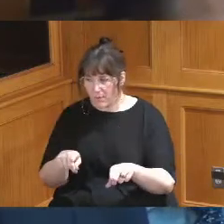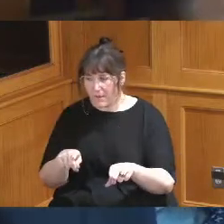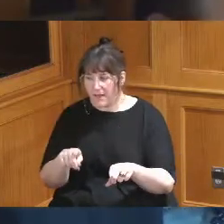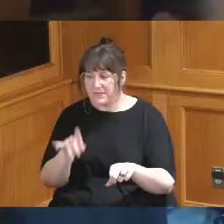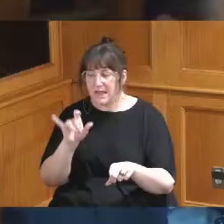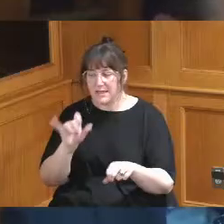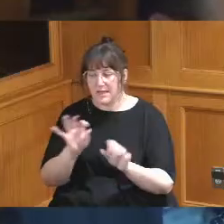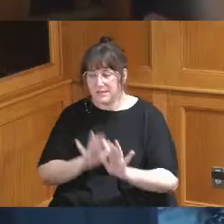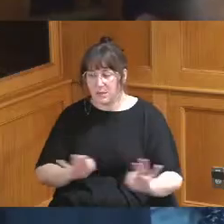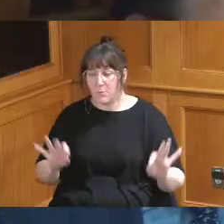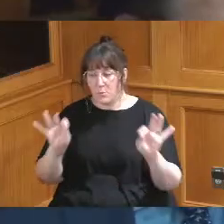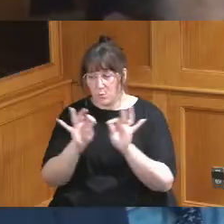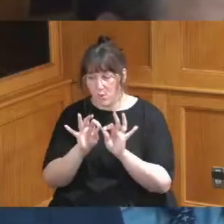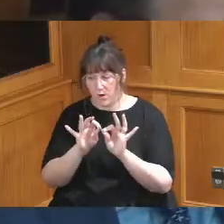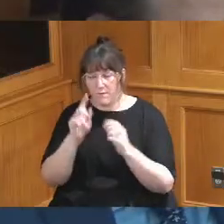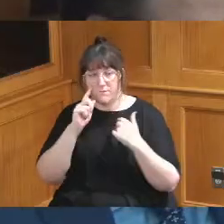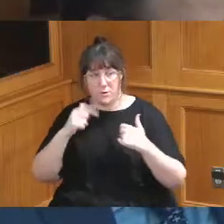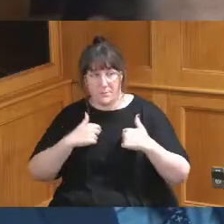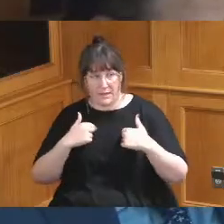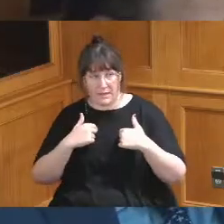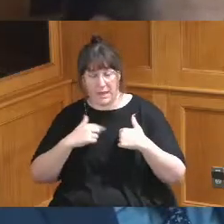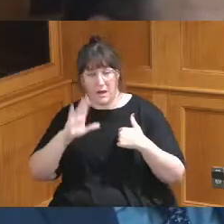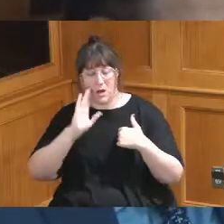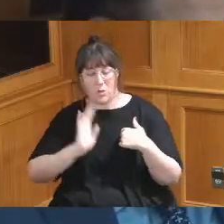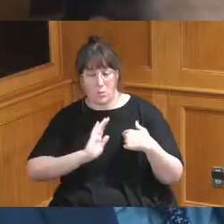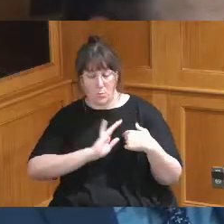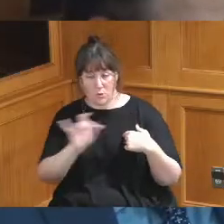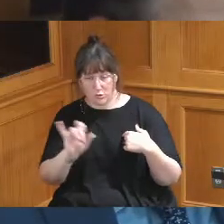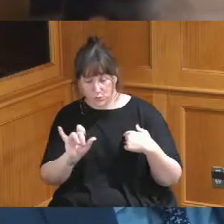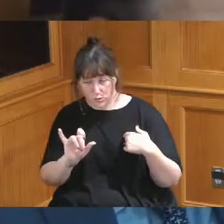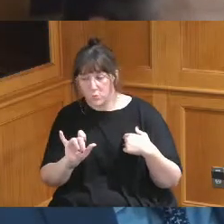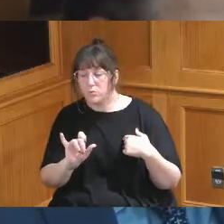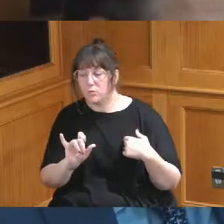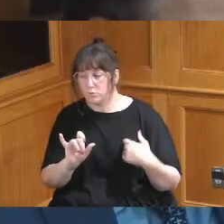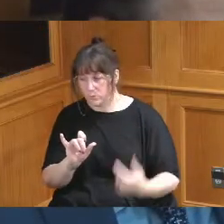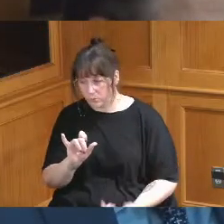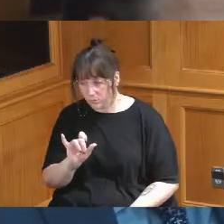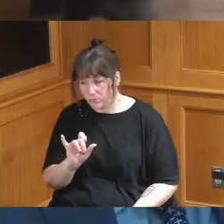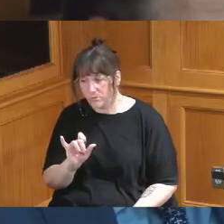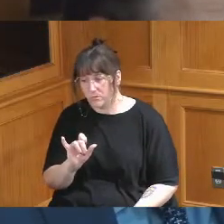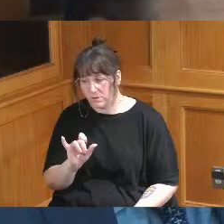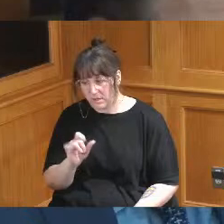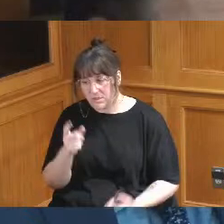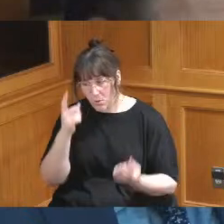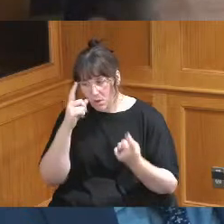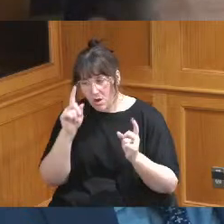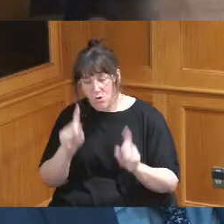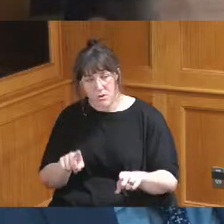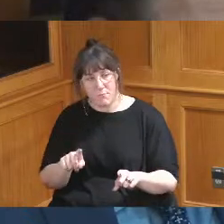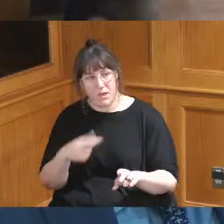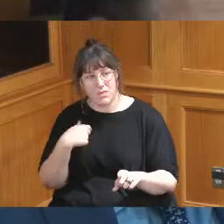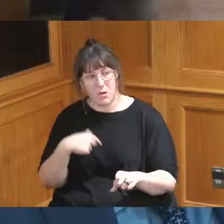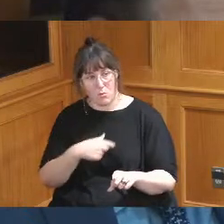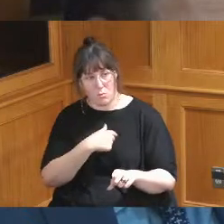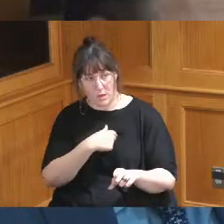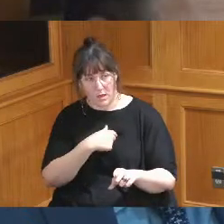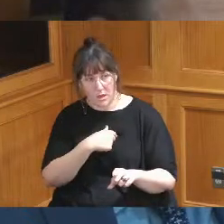important to me, and I know the board as well. And so we've got an agreement that we would